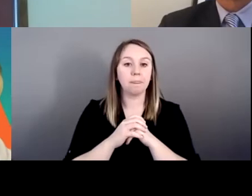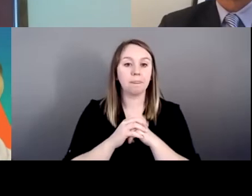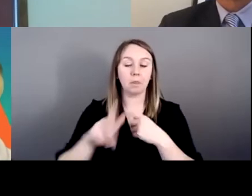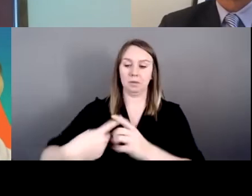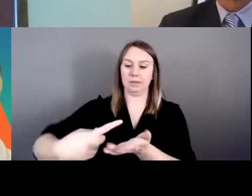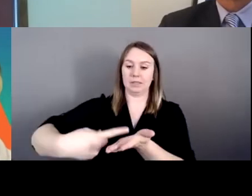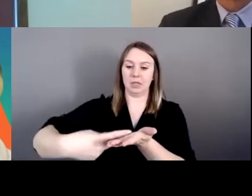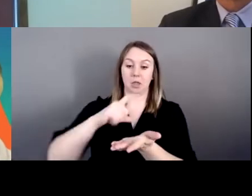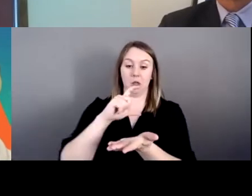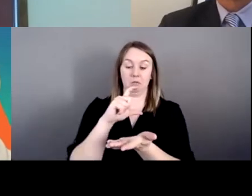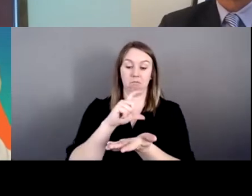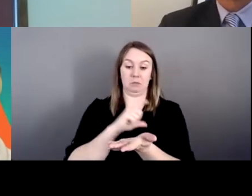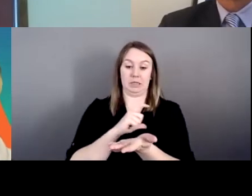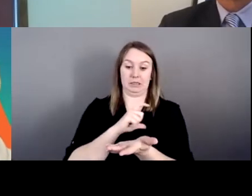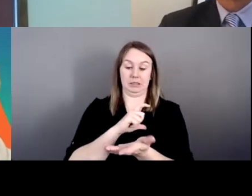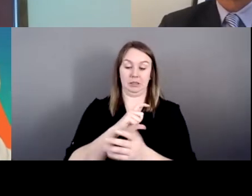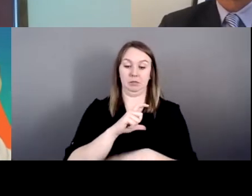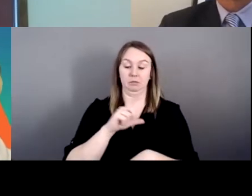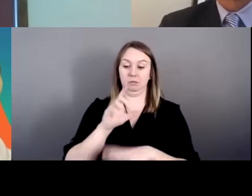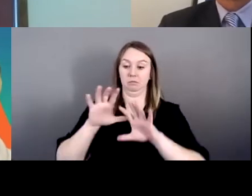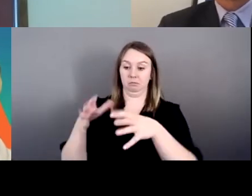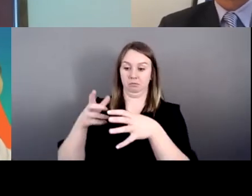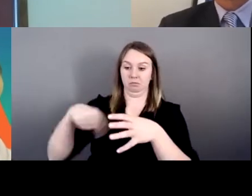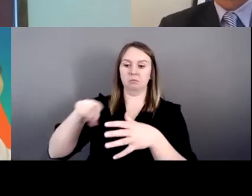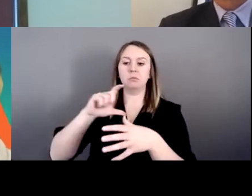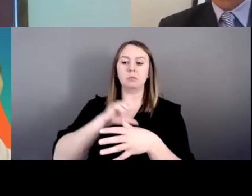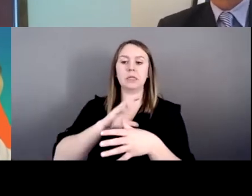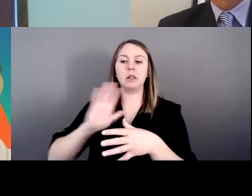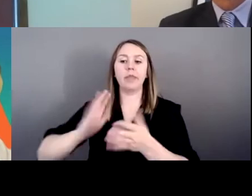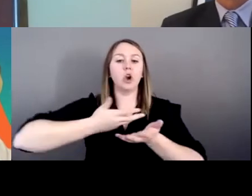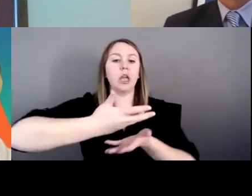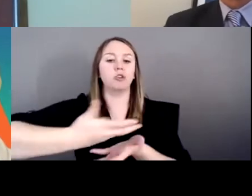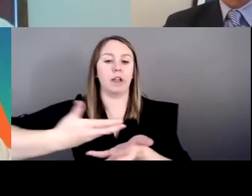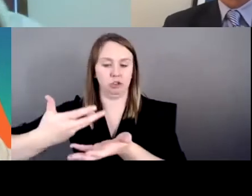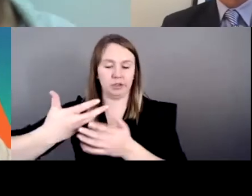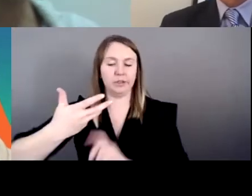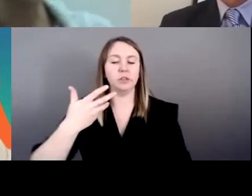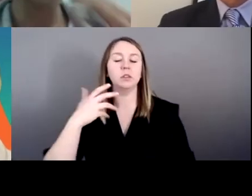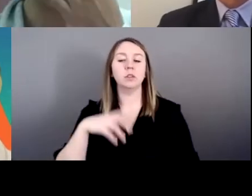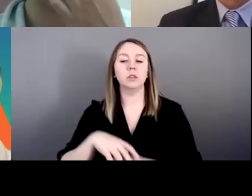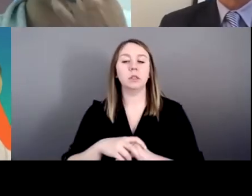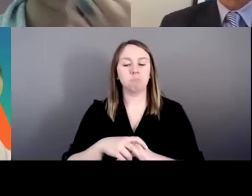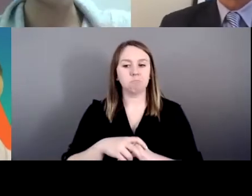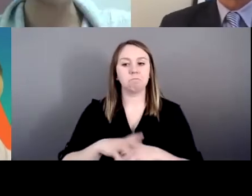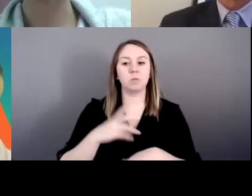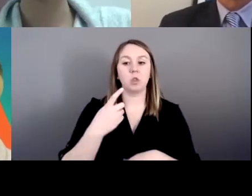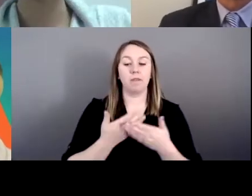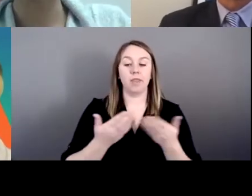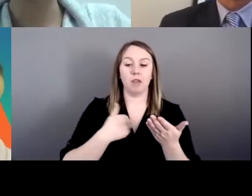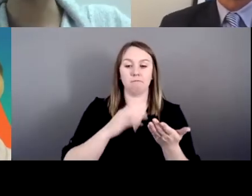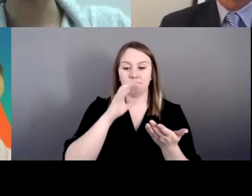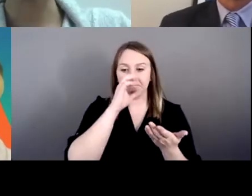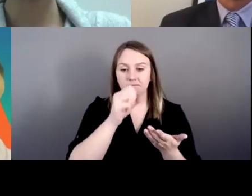police interactions, one of the things that I'm fascinated by in terms of my scholarly work, and